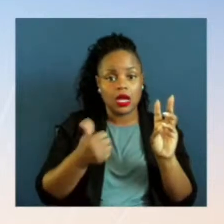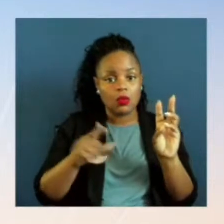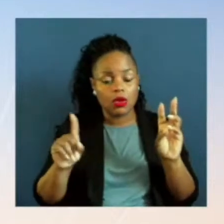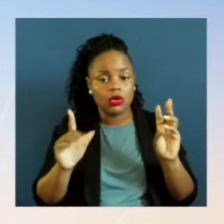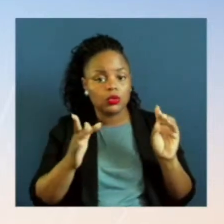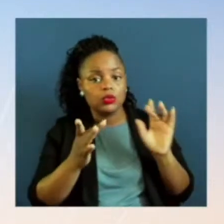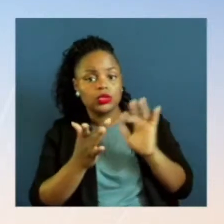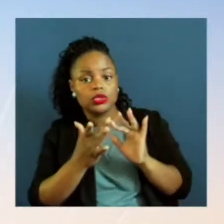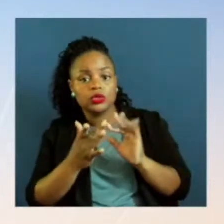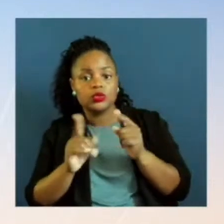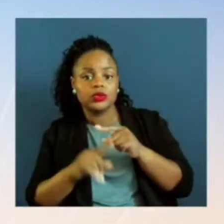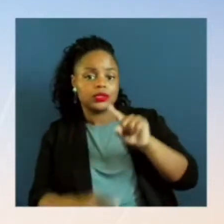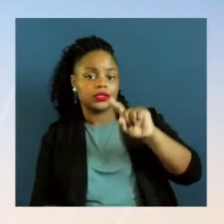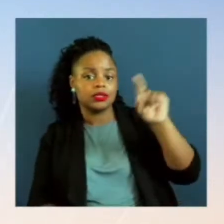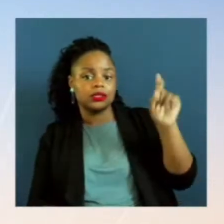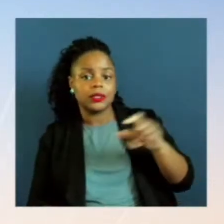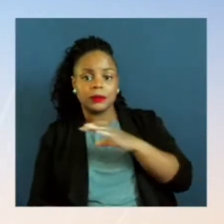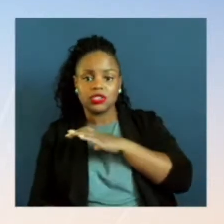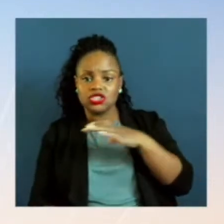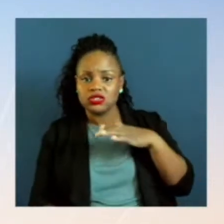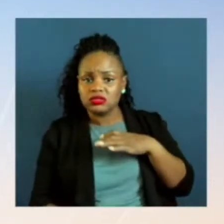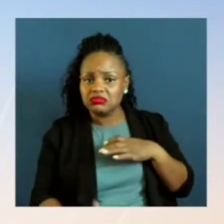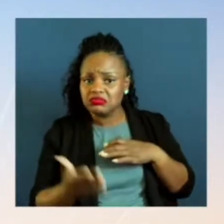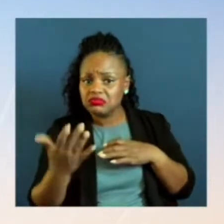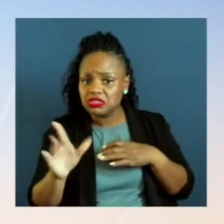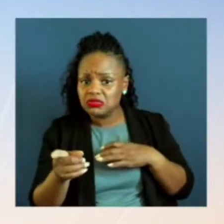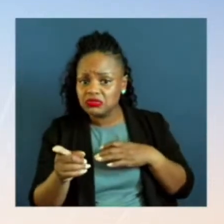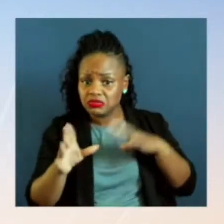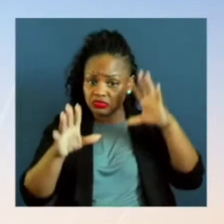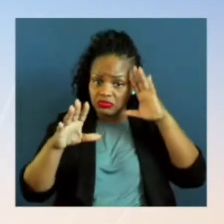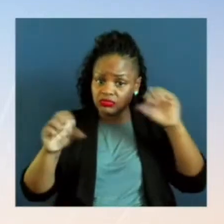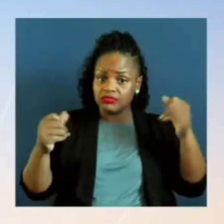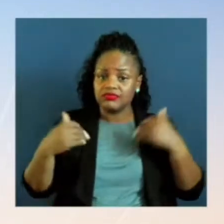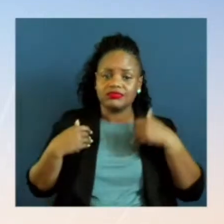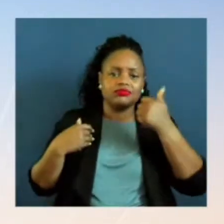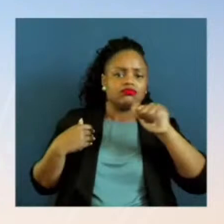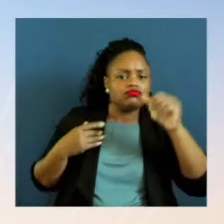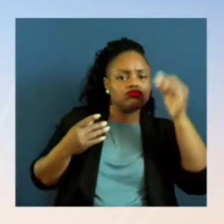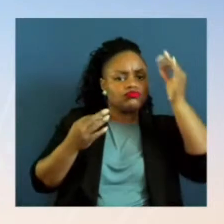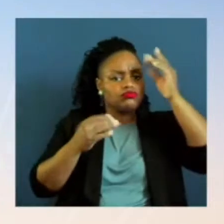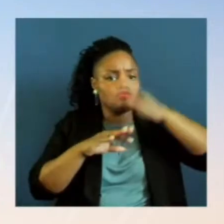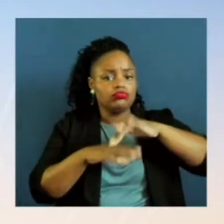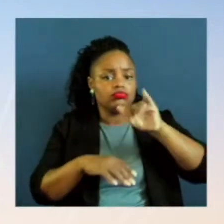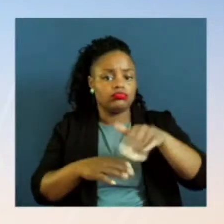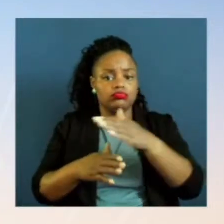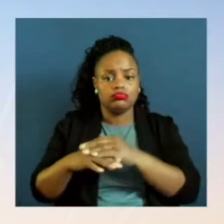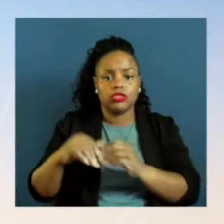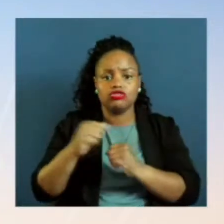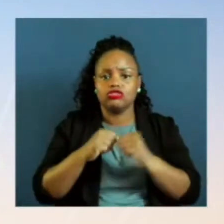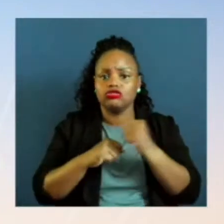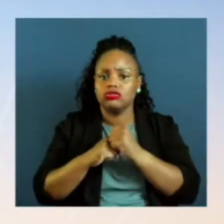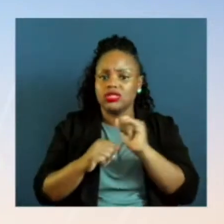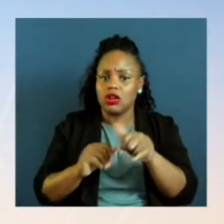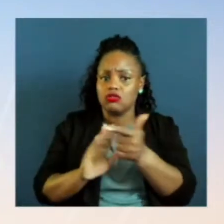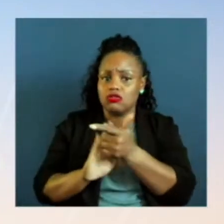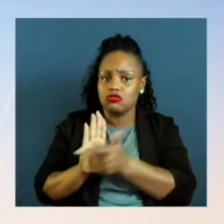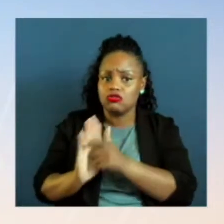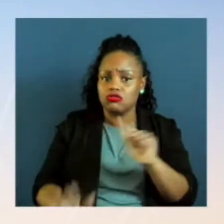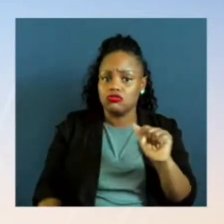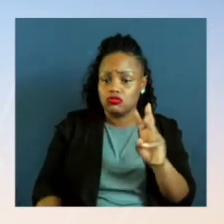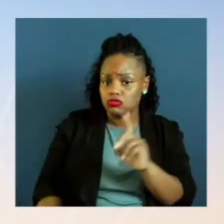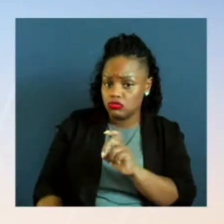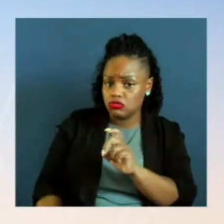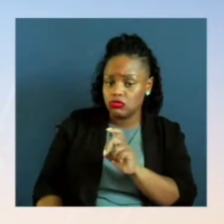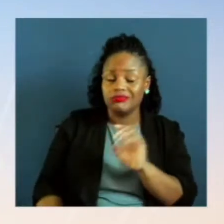does the President have any new thoughts on the structure of the court? Well, first I would say you're correct that there is an ongoing work that the Court